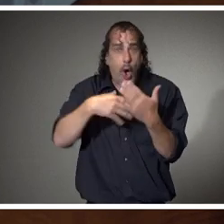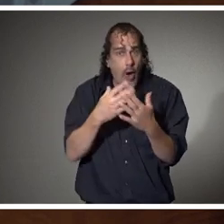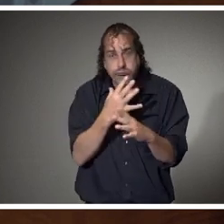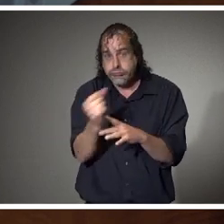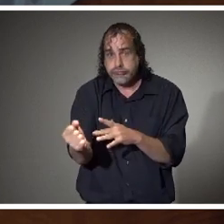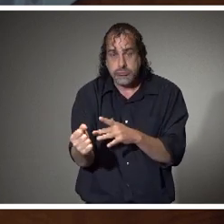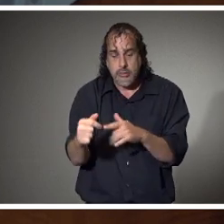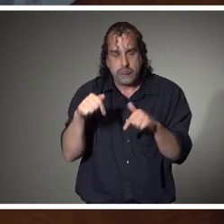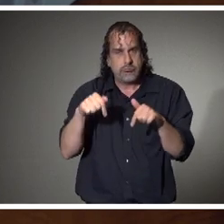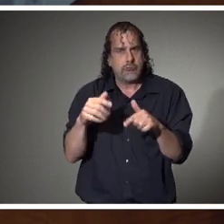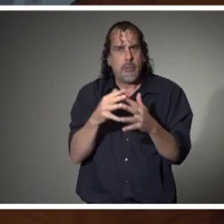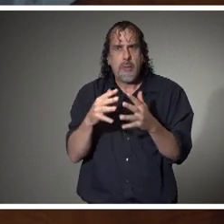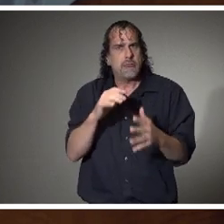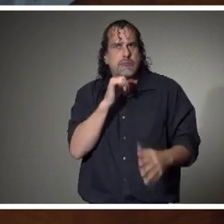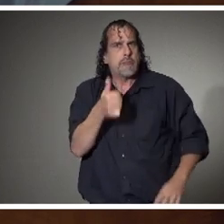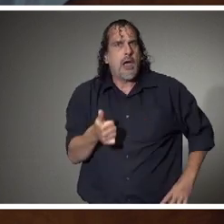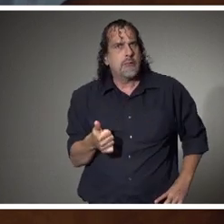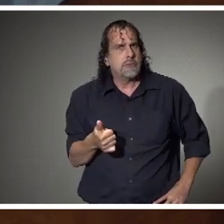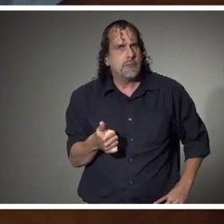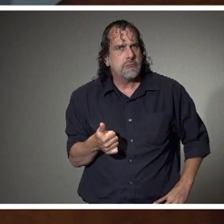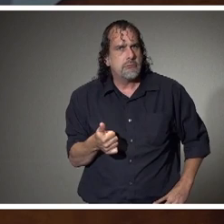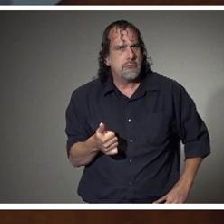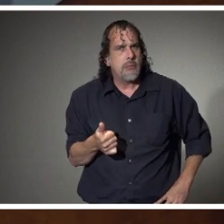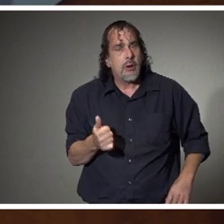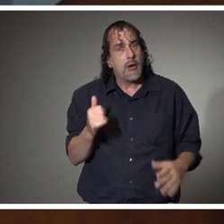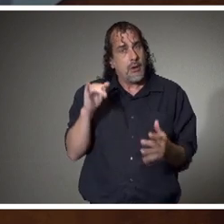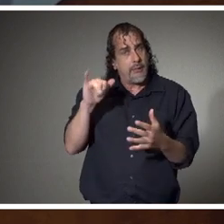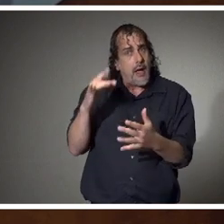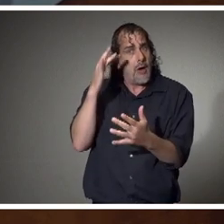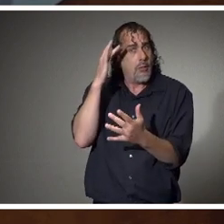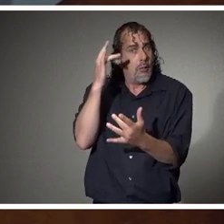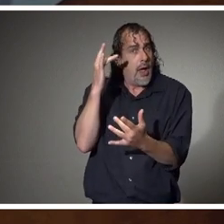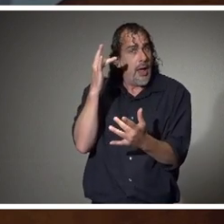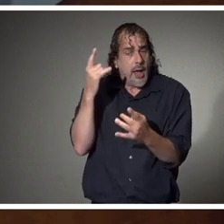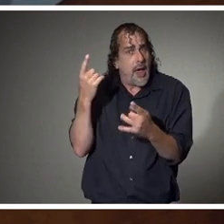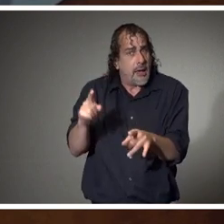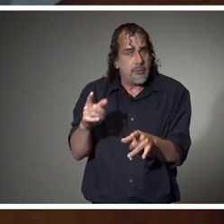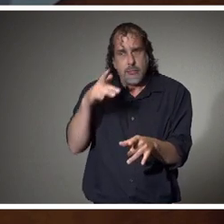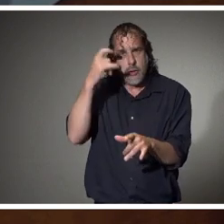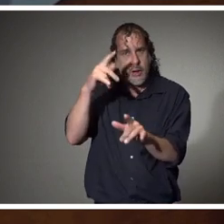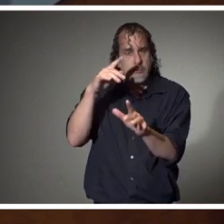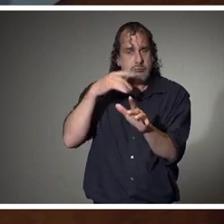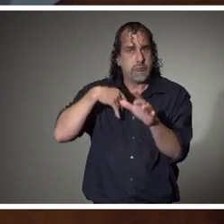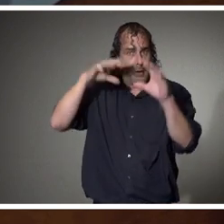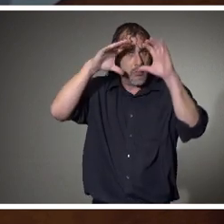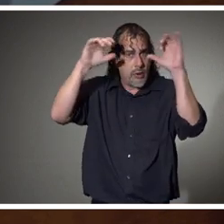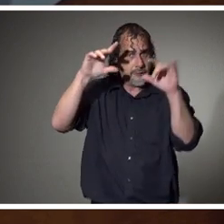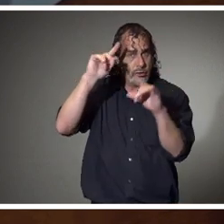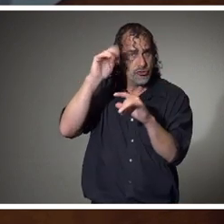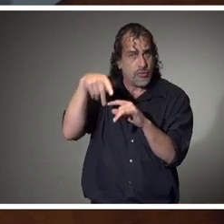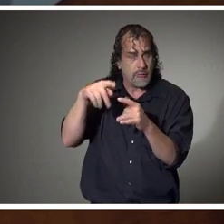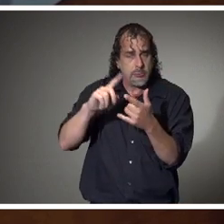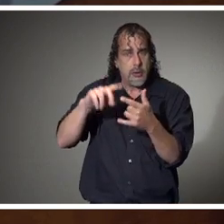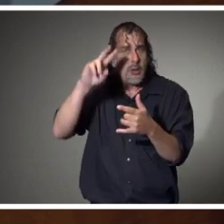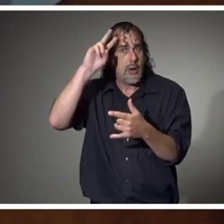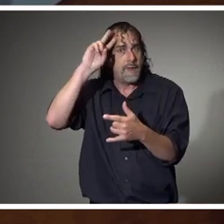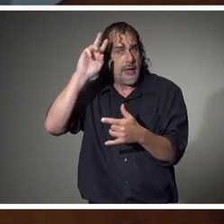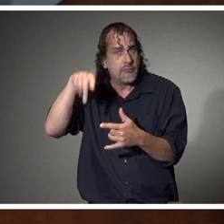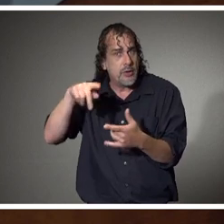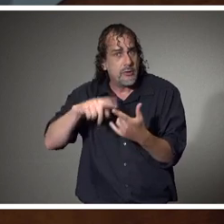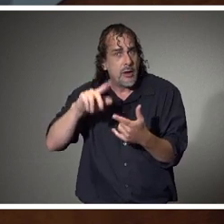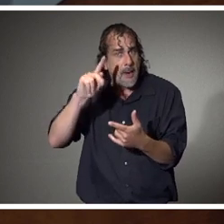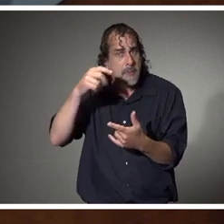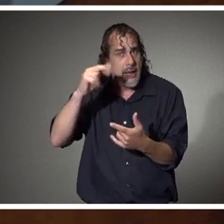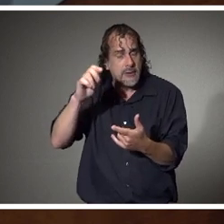in America. That's largely because of the leadership of President Trump, Vice President Pence, our